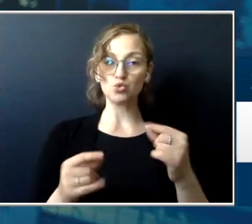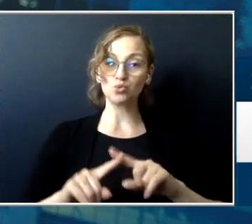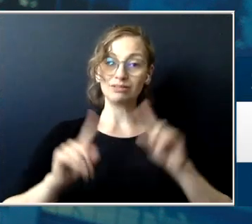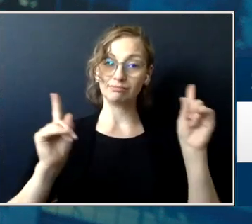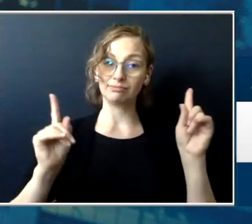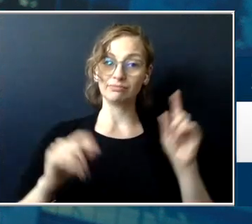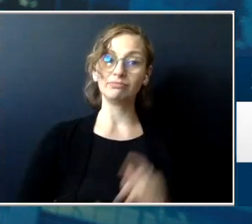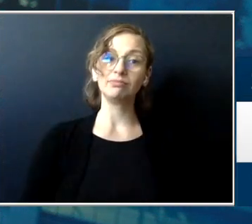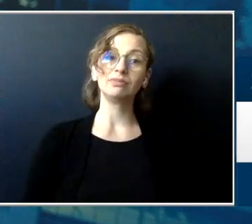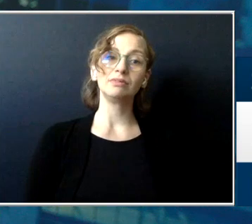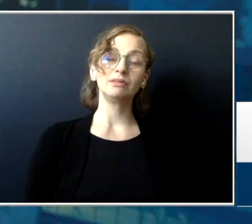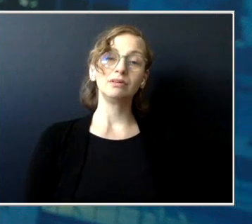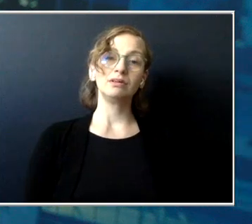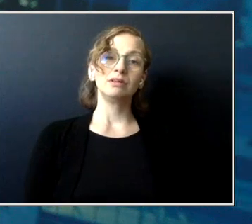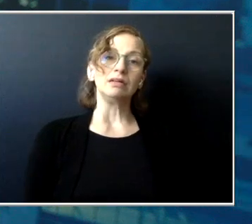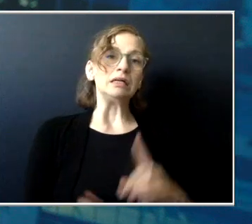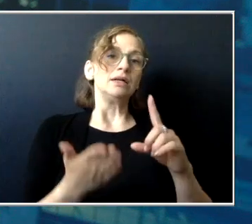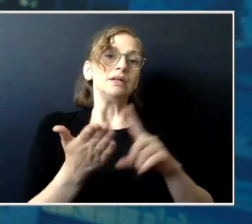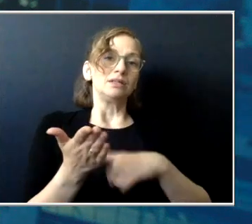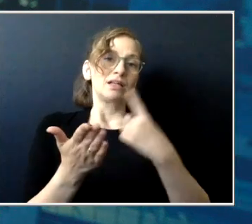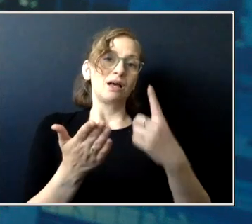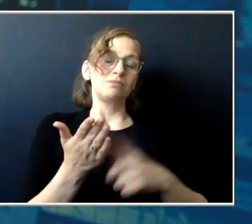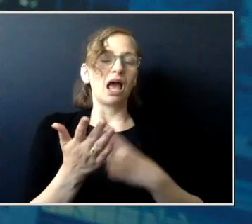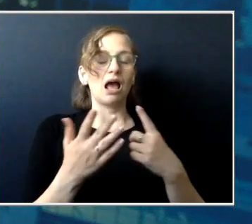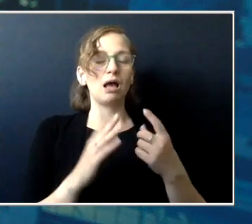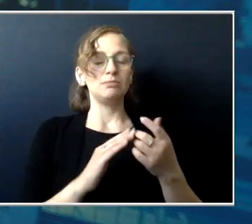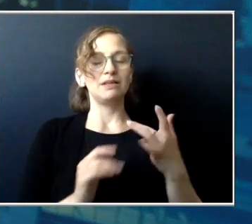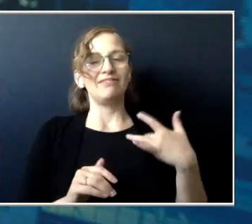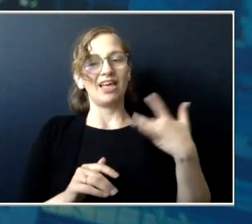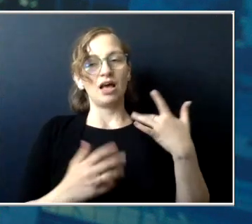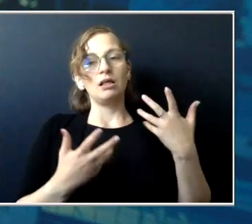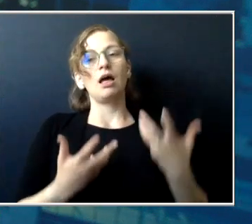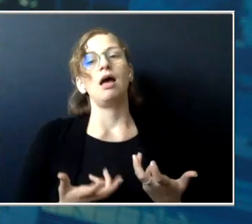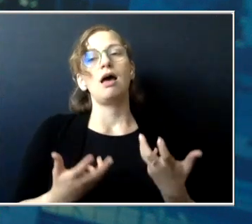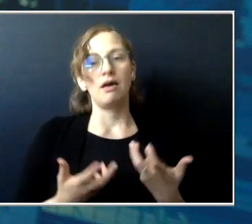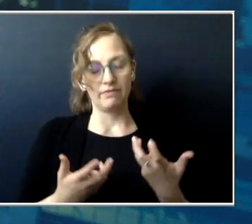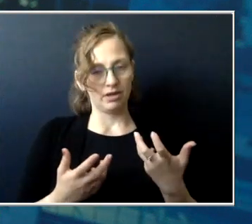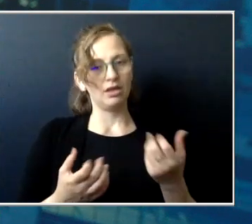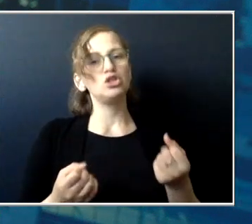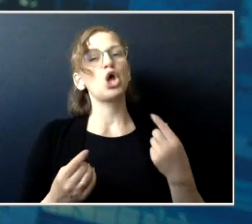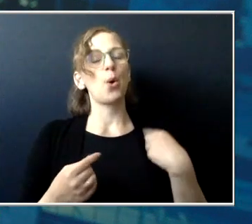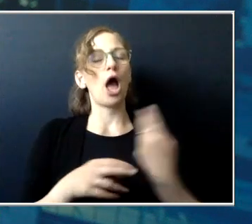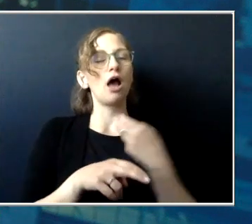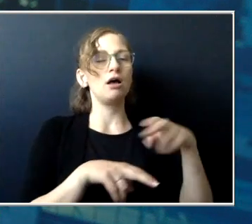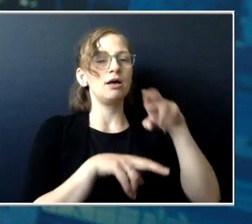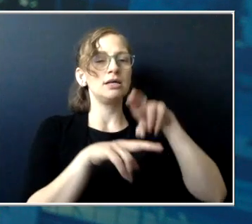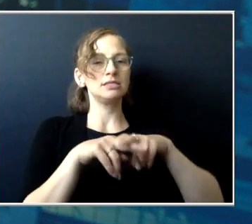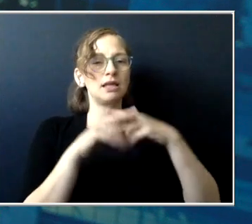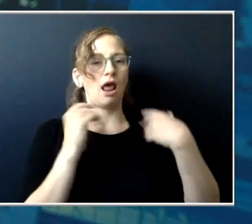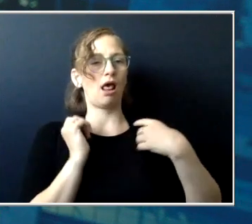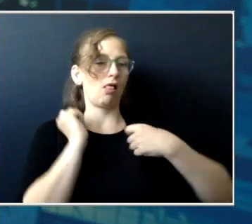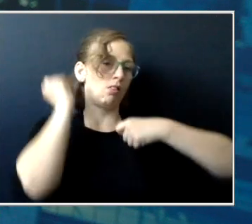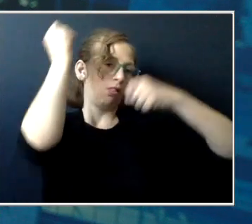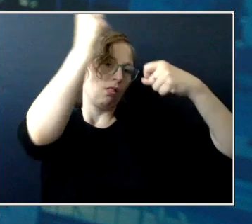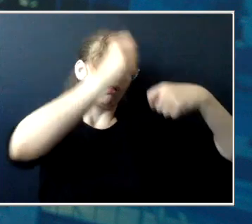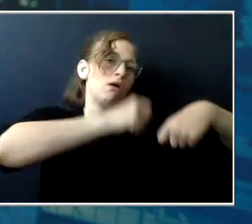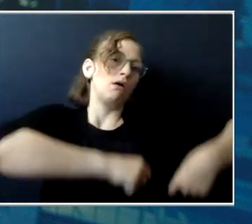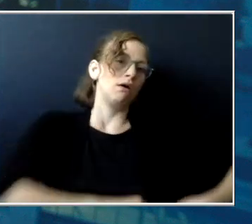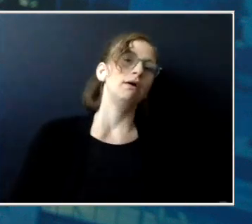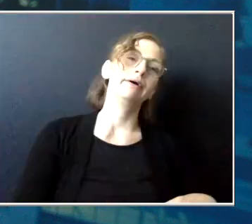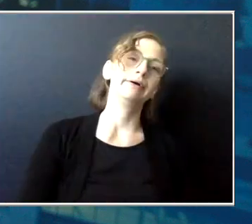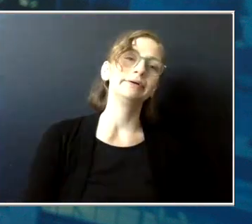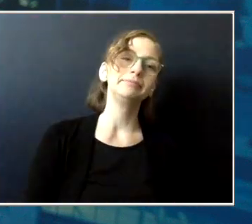it gets sort of heavy, and I take it off and just I'm sitting down on the sofa and stuff like that. But most of the